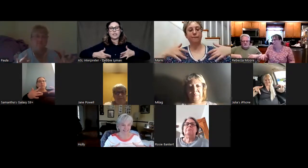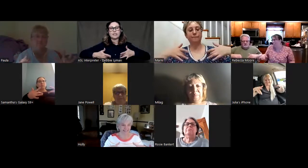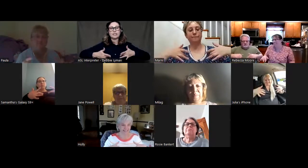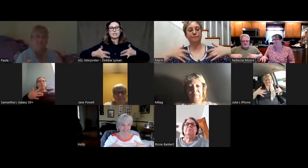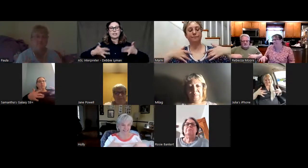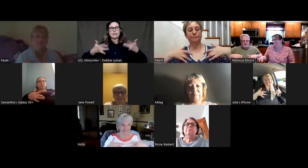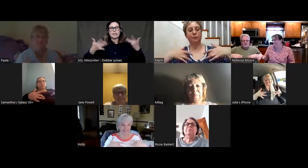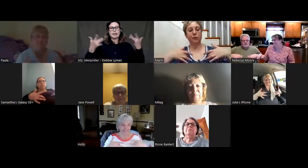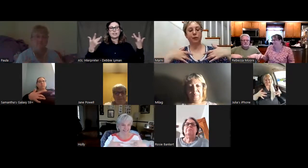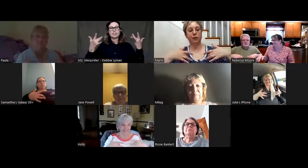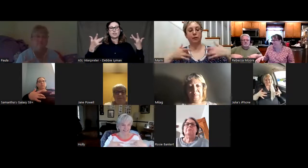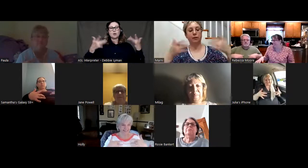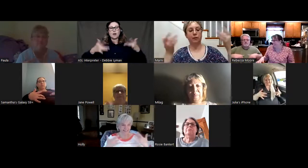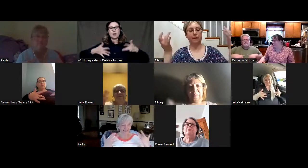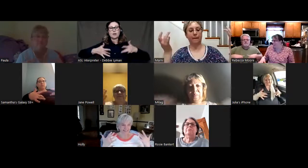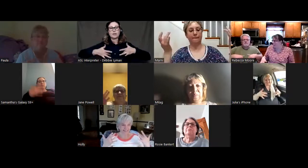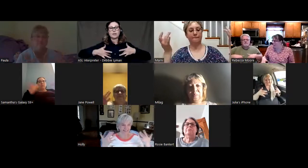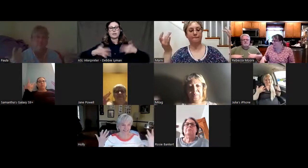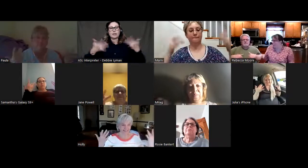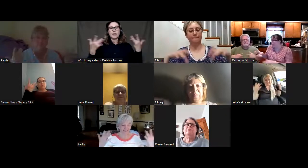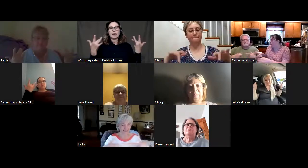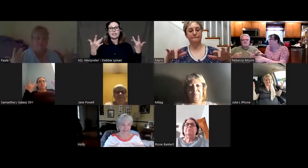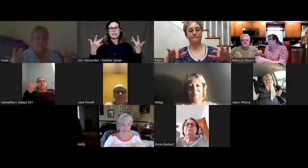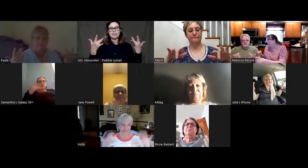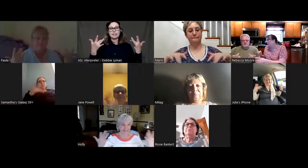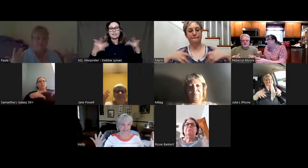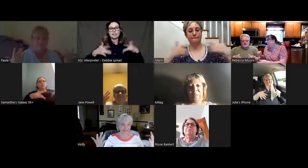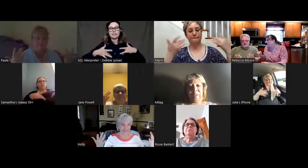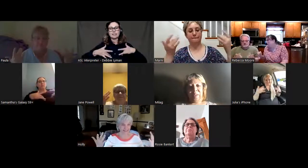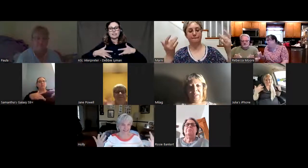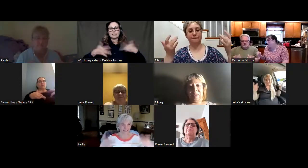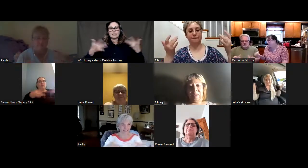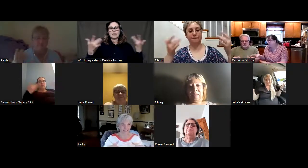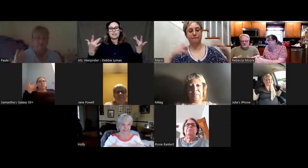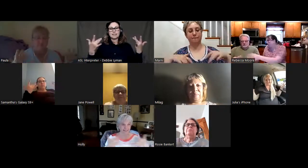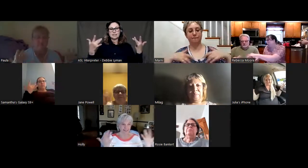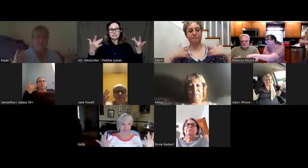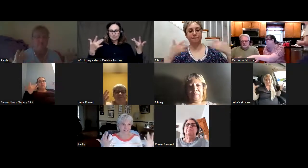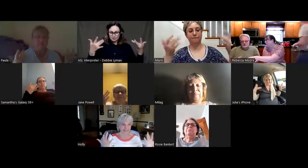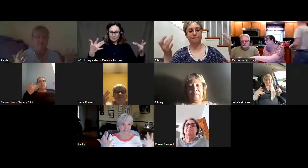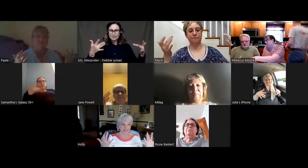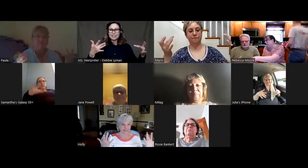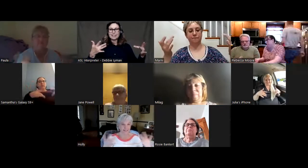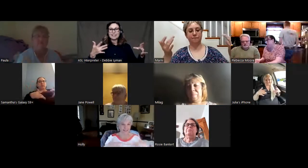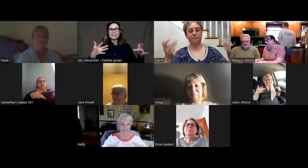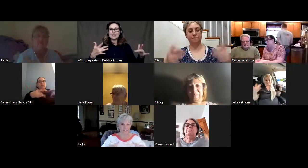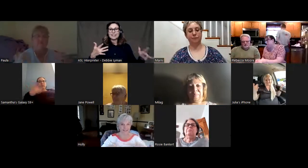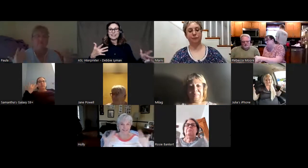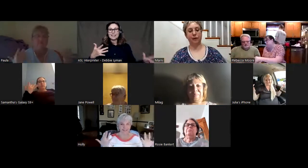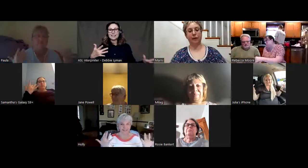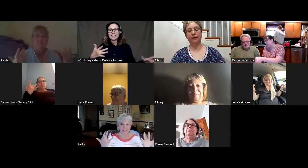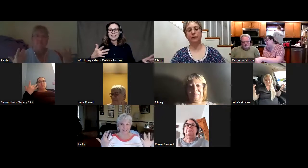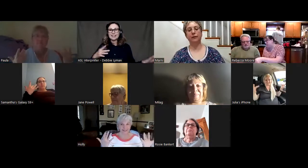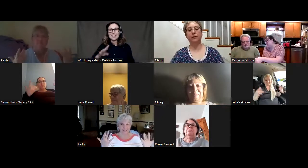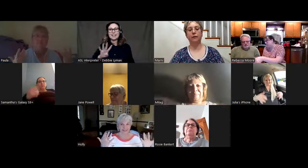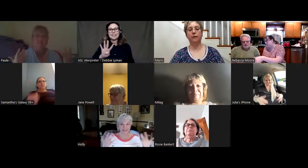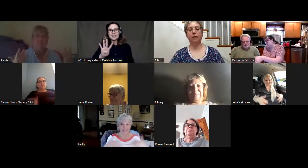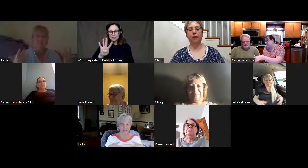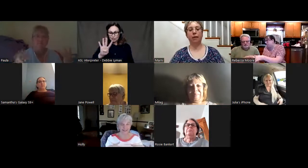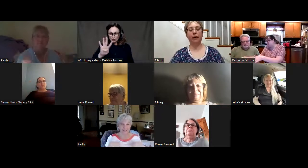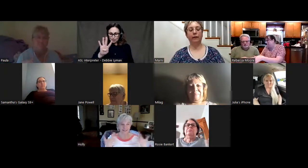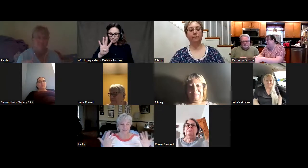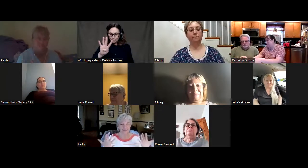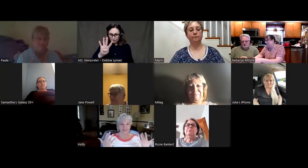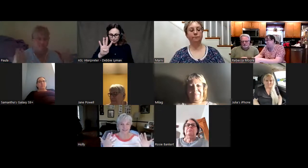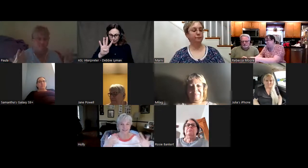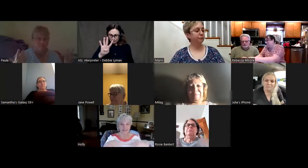your chest, and then you go up, light, light. Put all your fingers up. This one gets down. Okay,